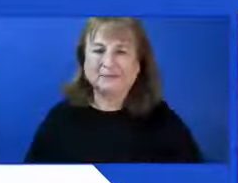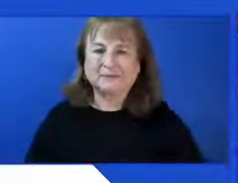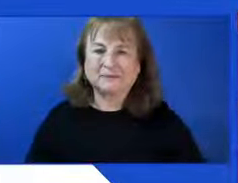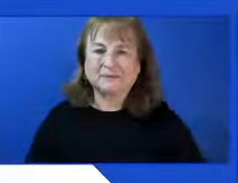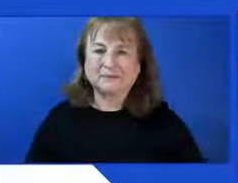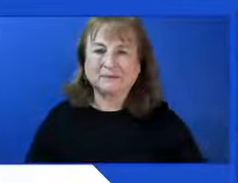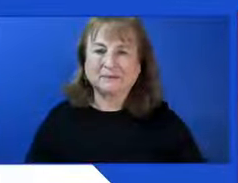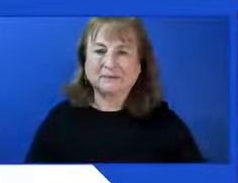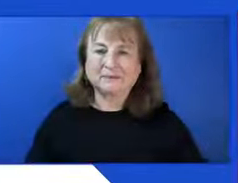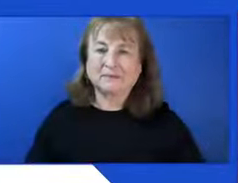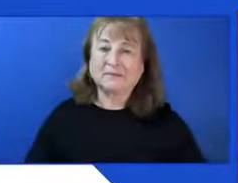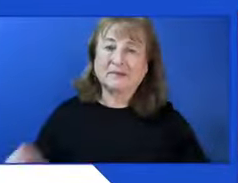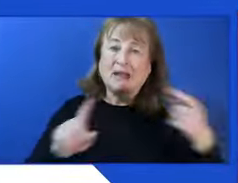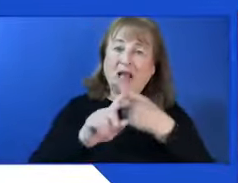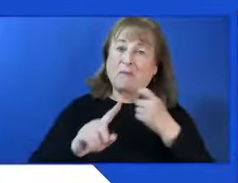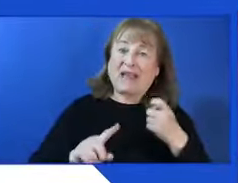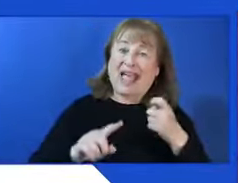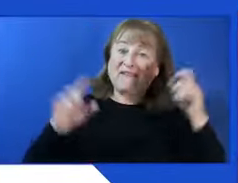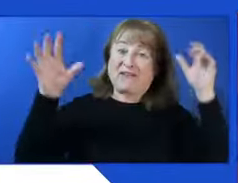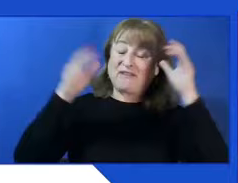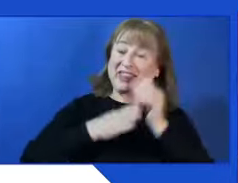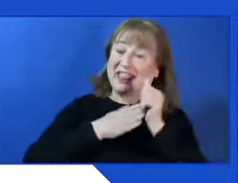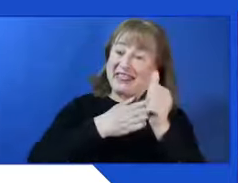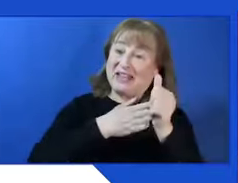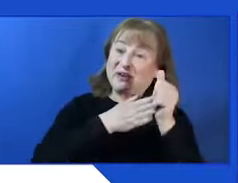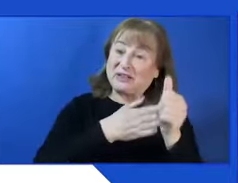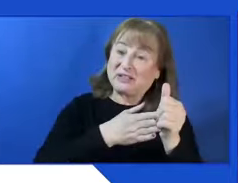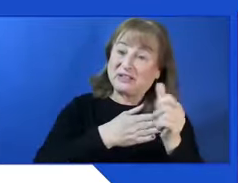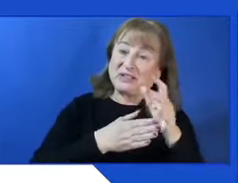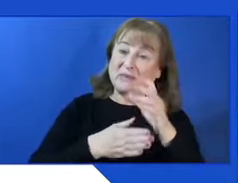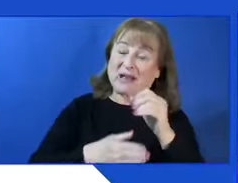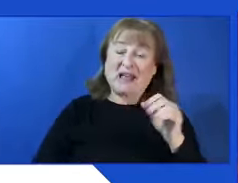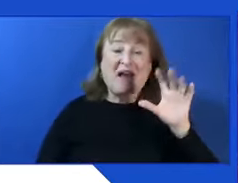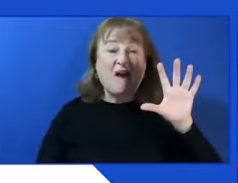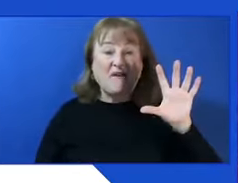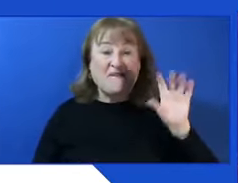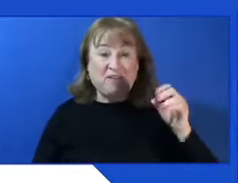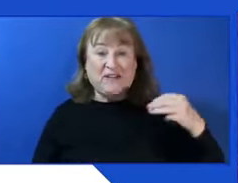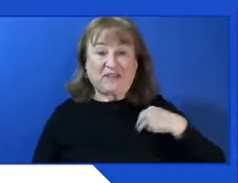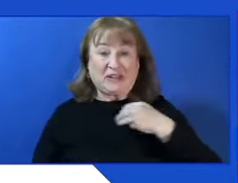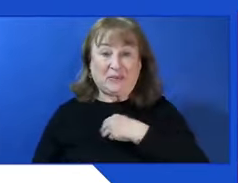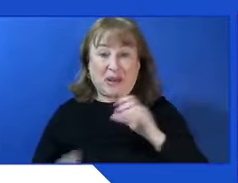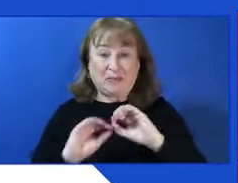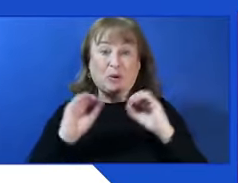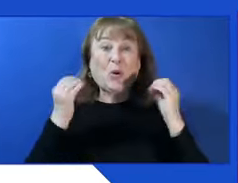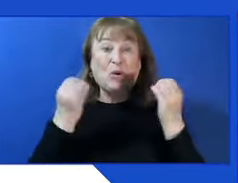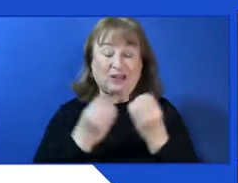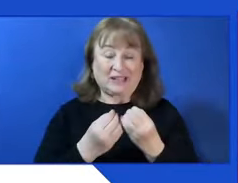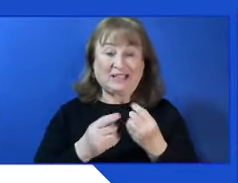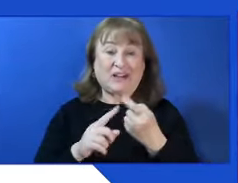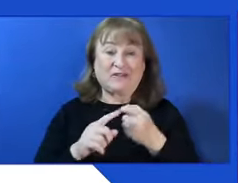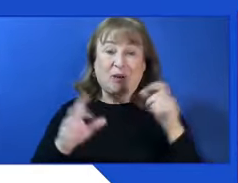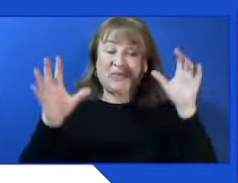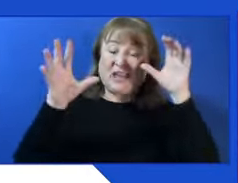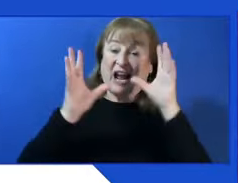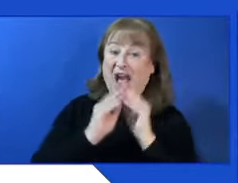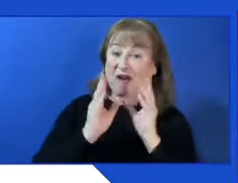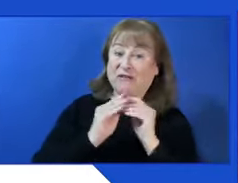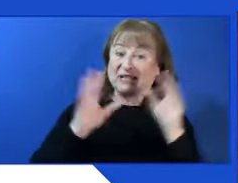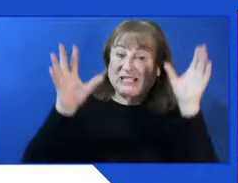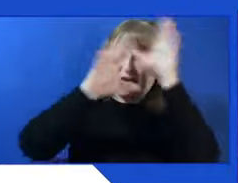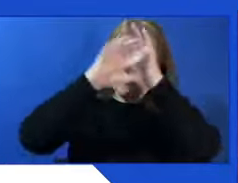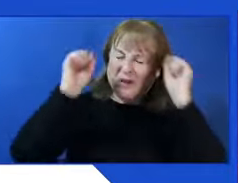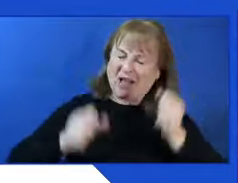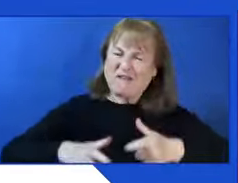On behalf of the leadership and the 50-member organizations of the Conference of Presidents of